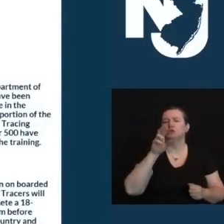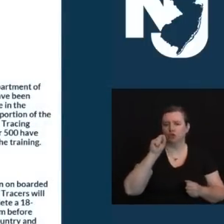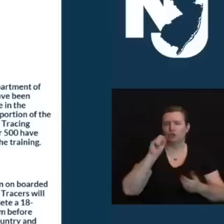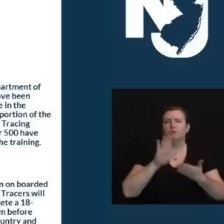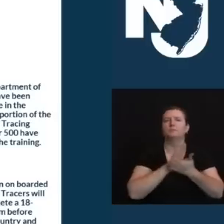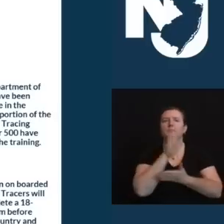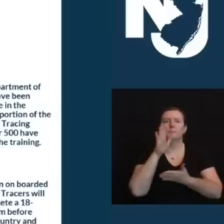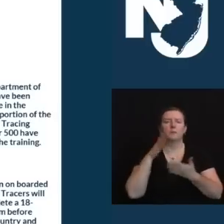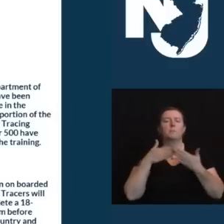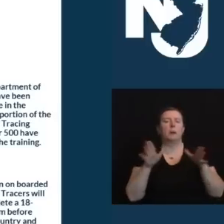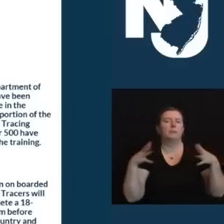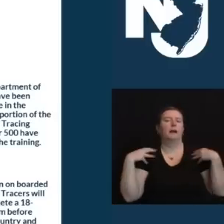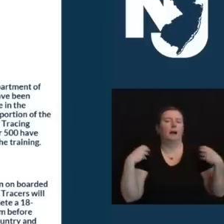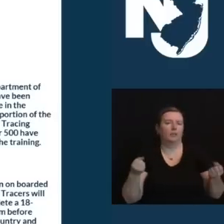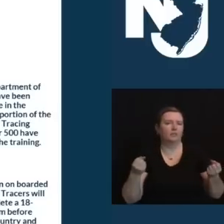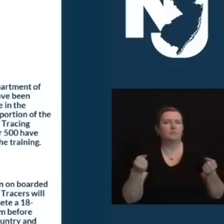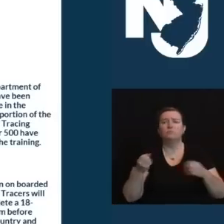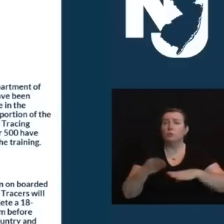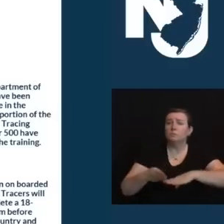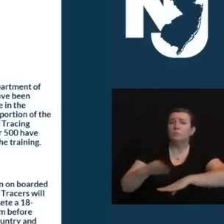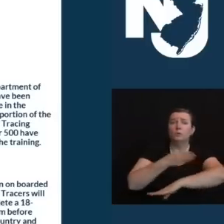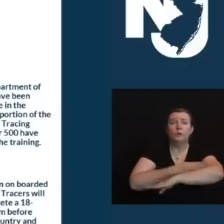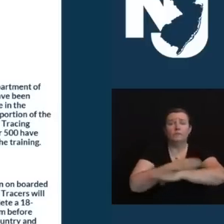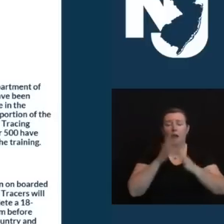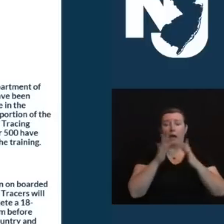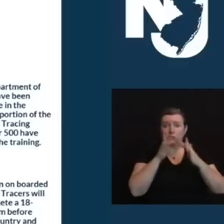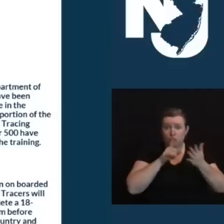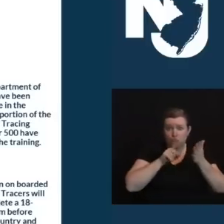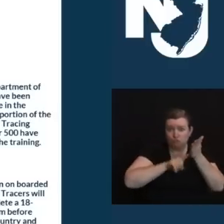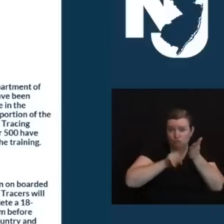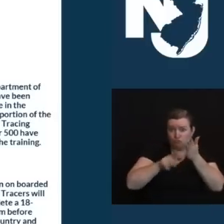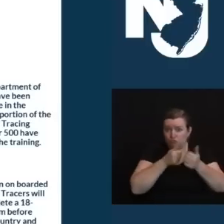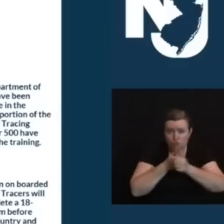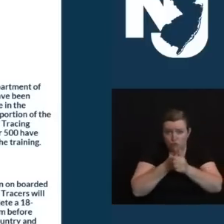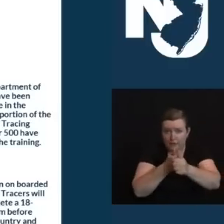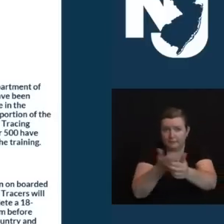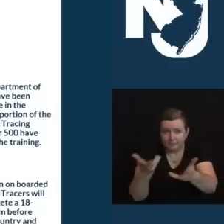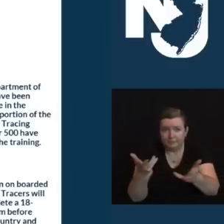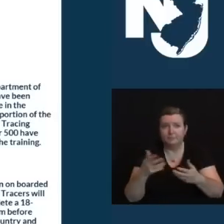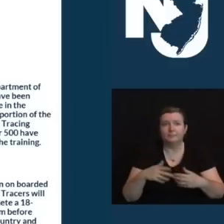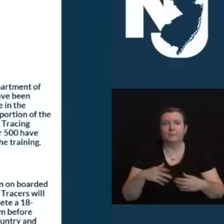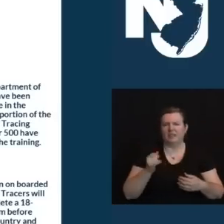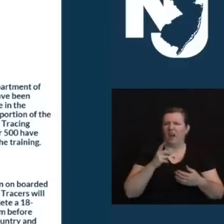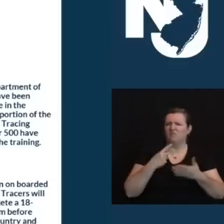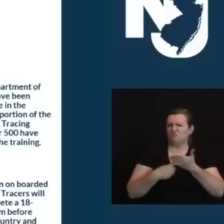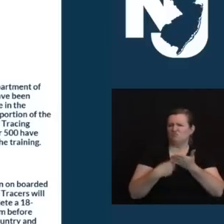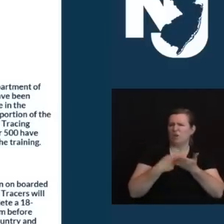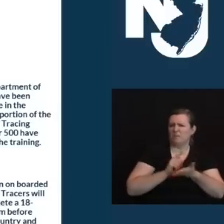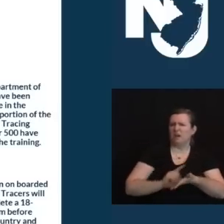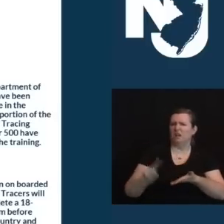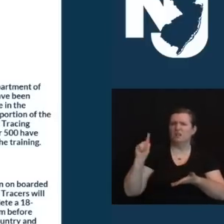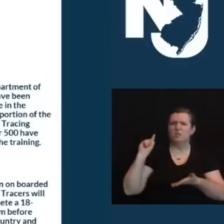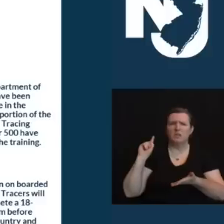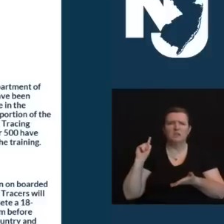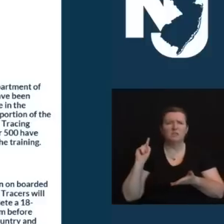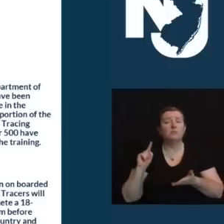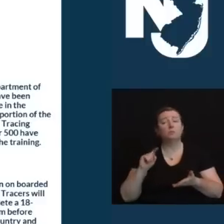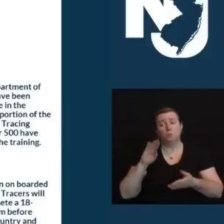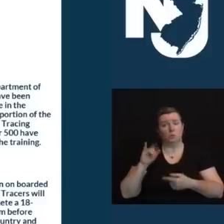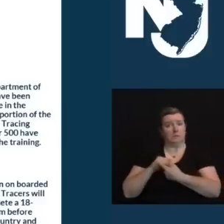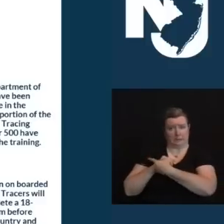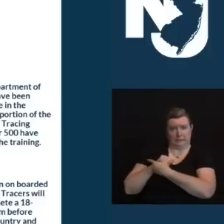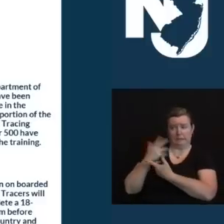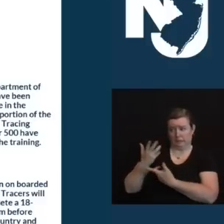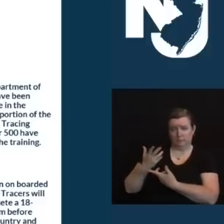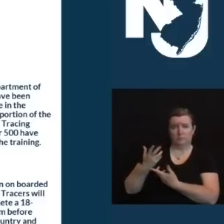to build up our contact tracing program, which we discussed at length last week. I mentioned Judy yesterday. It was Lamont Repillette's last